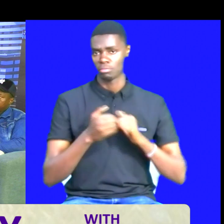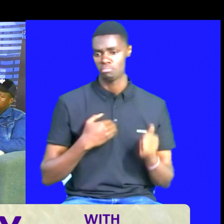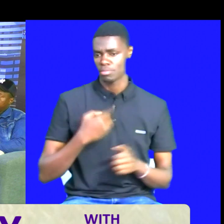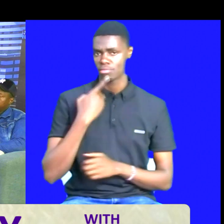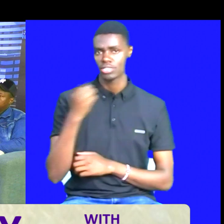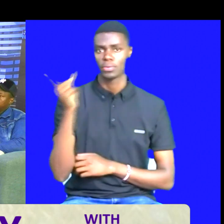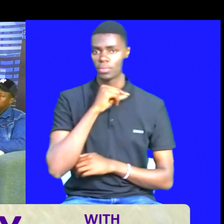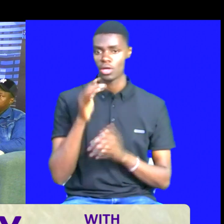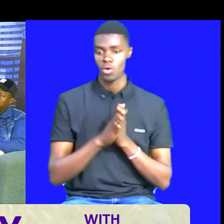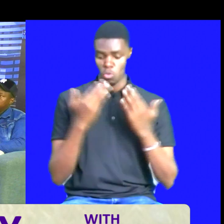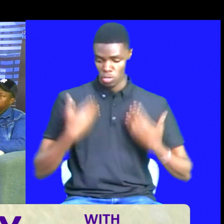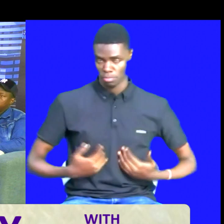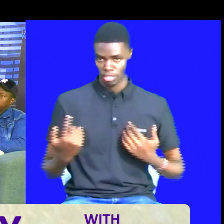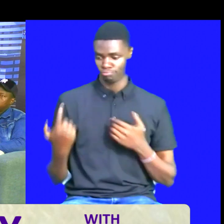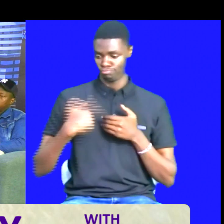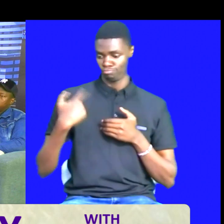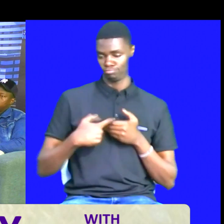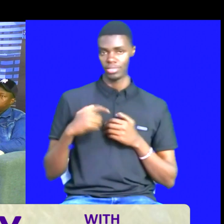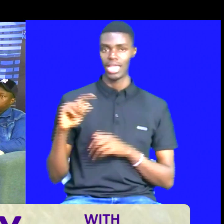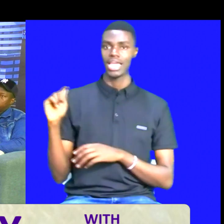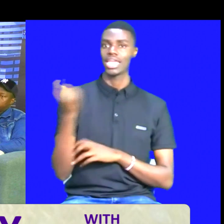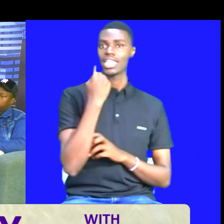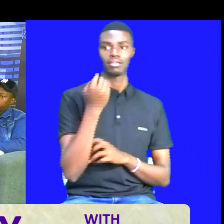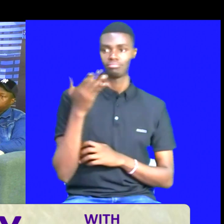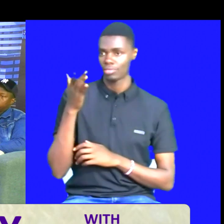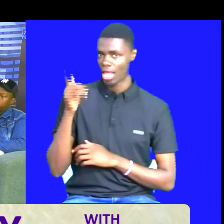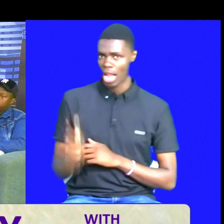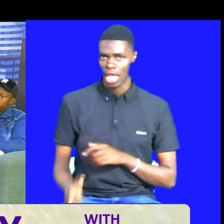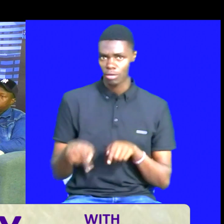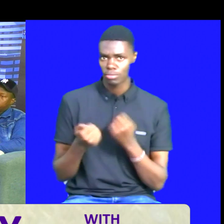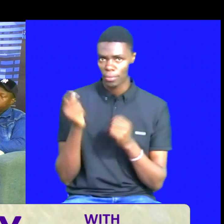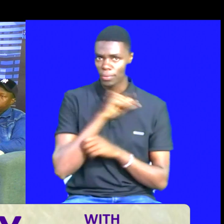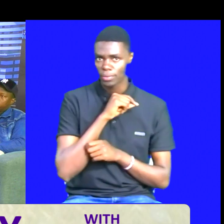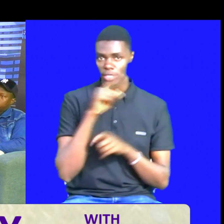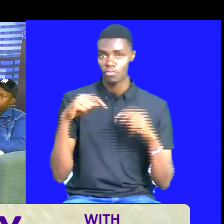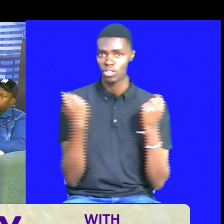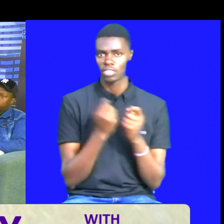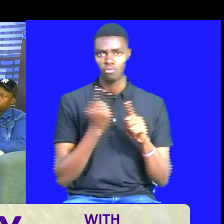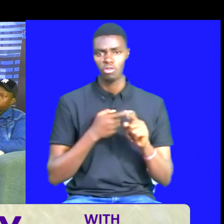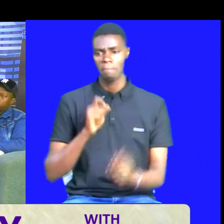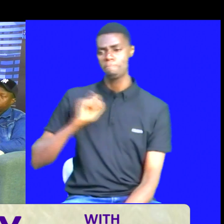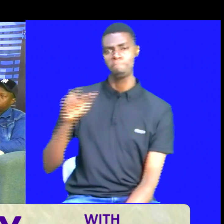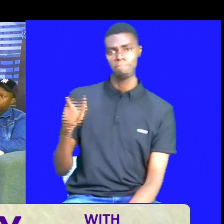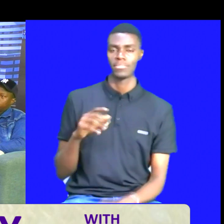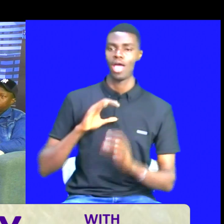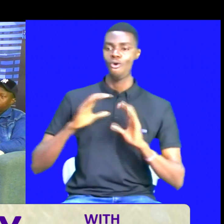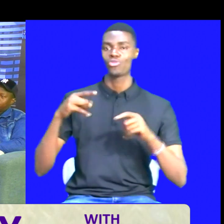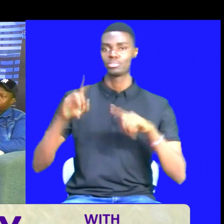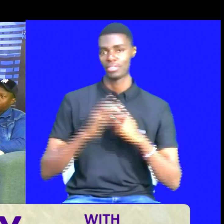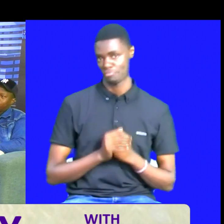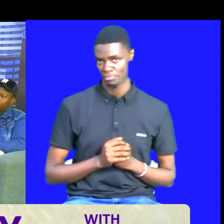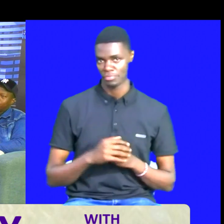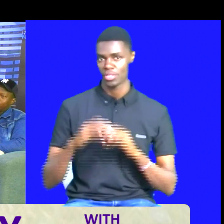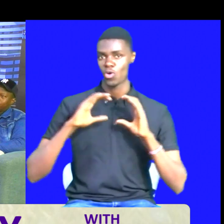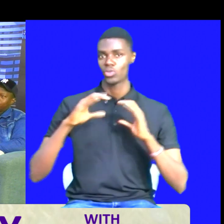said, with me this afternoon is the Kenya national amputee football team. From the farthest, and tuko na Mr. Coach himself. Yes.